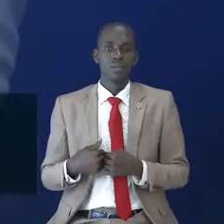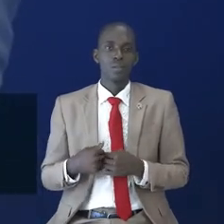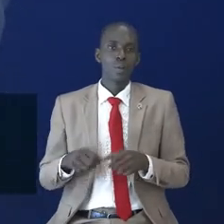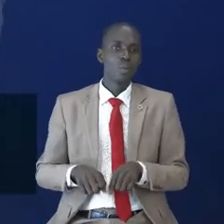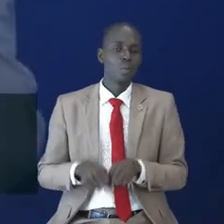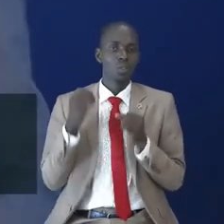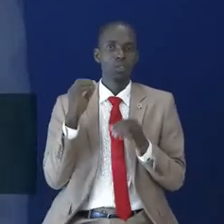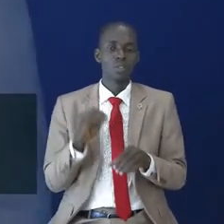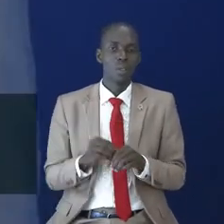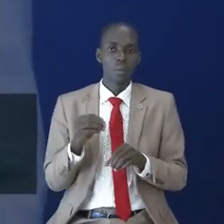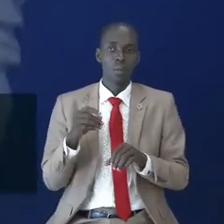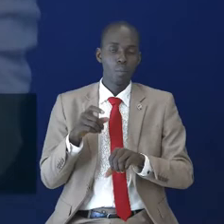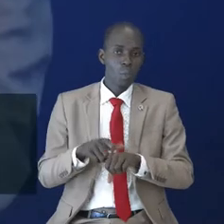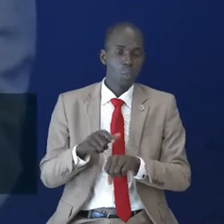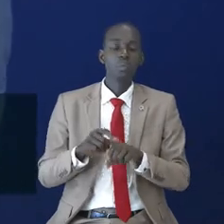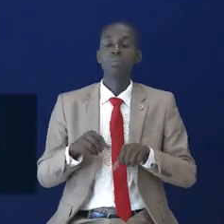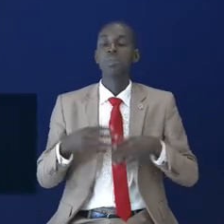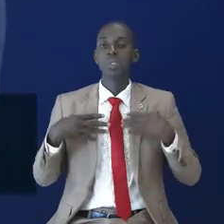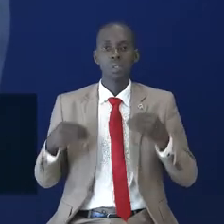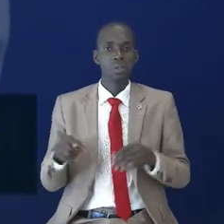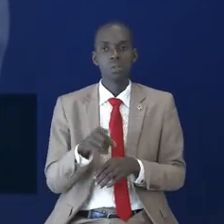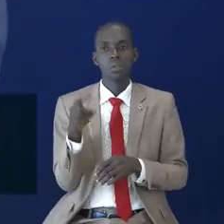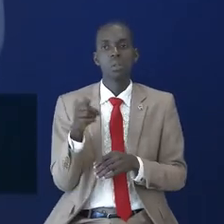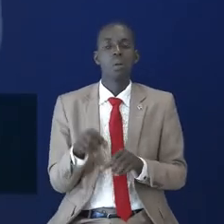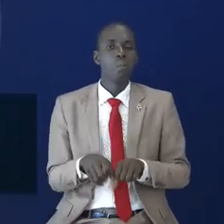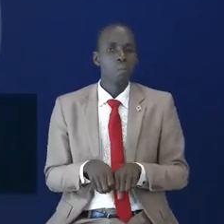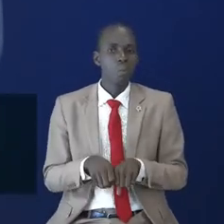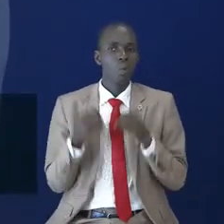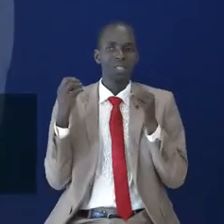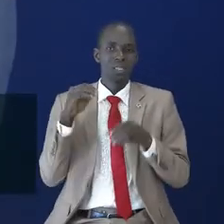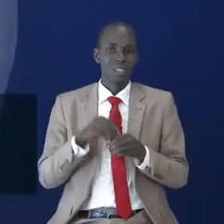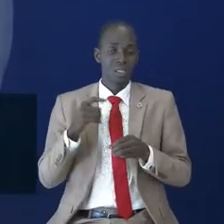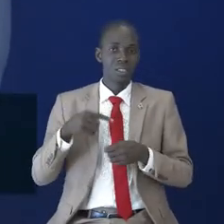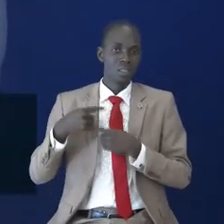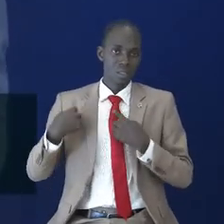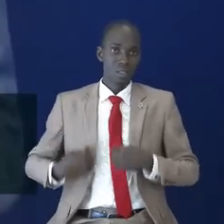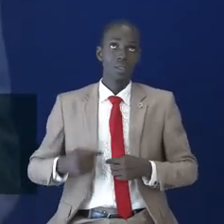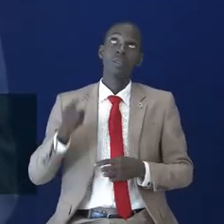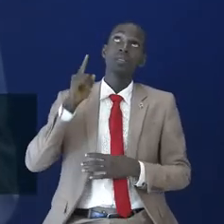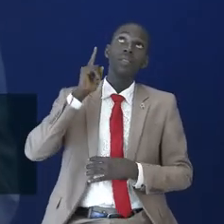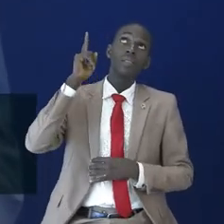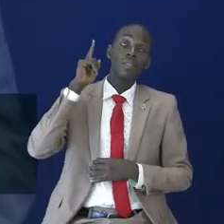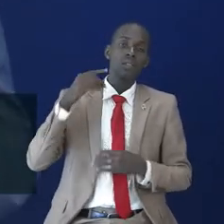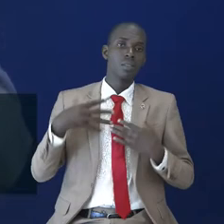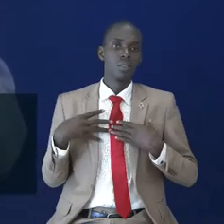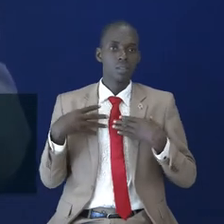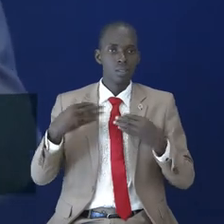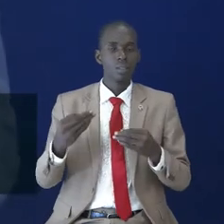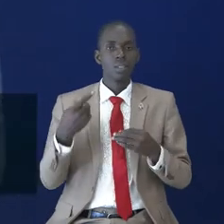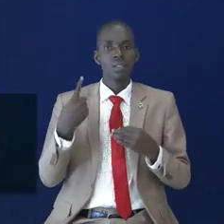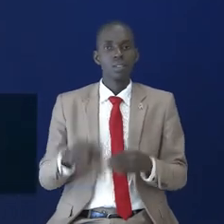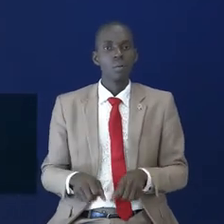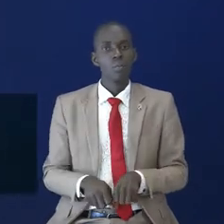in bones, he heals them. Broken in the heart, he healeth the